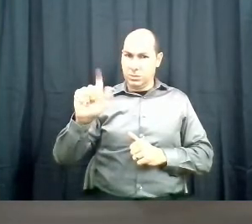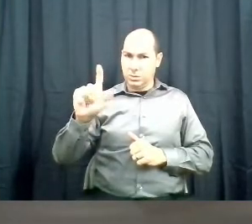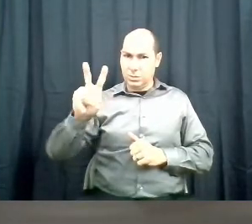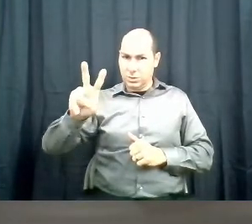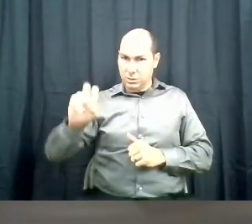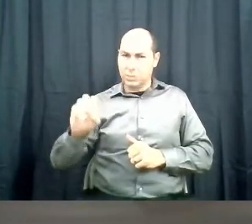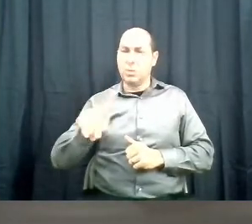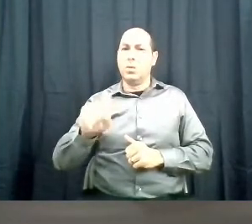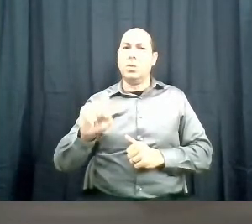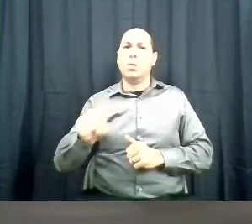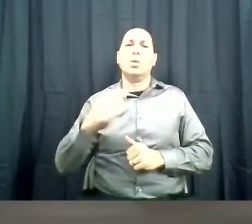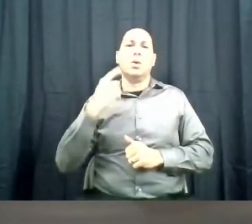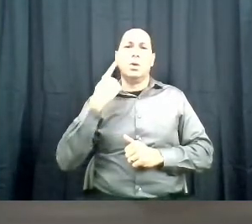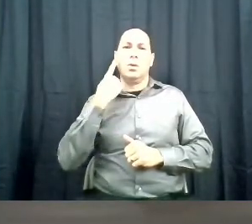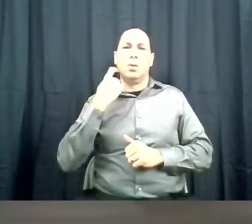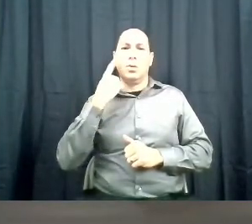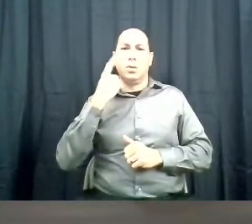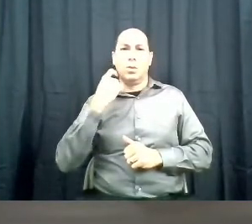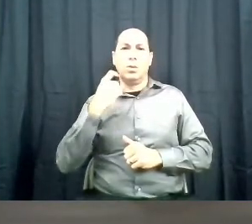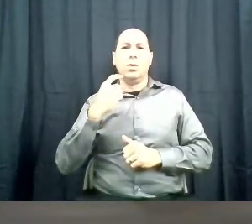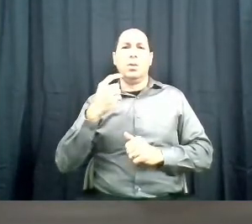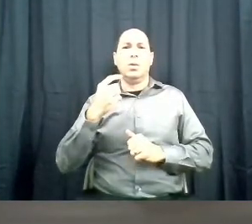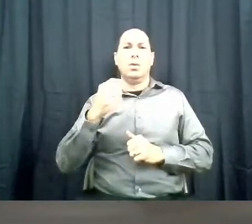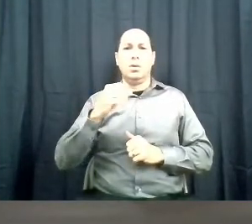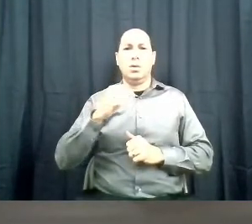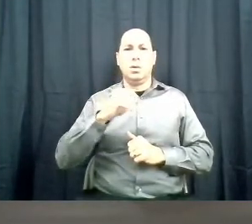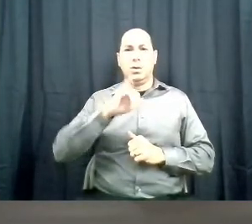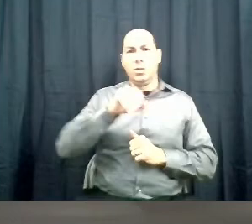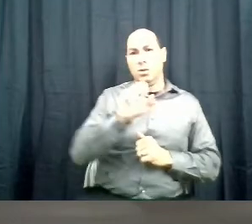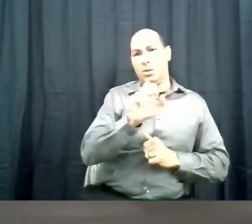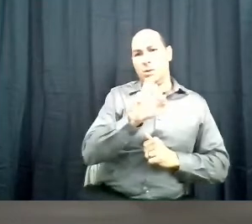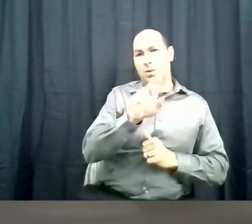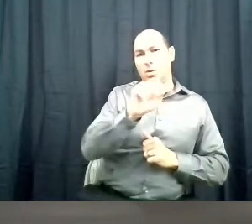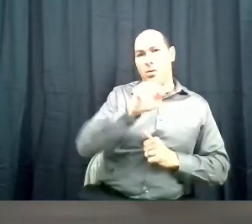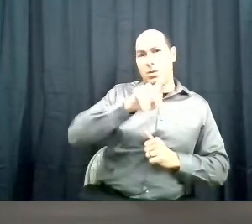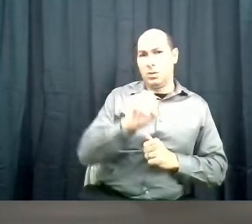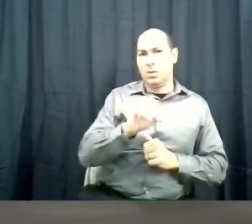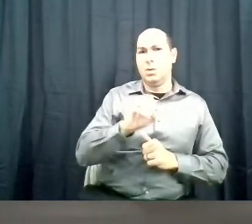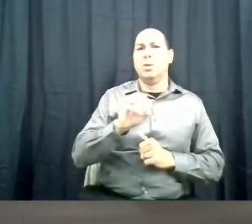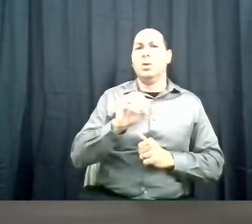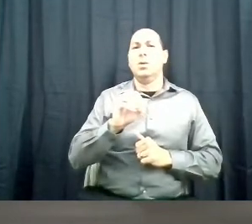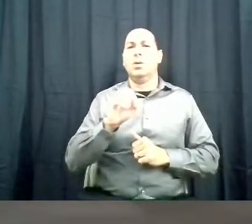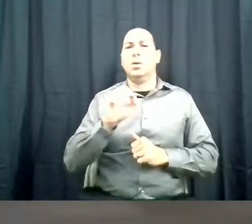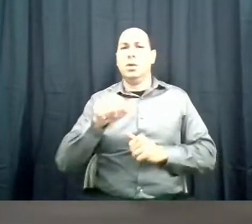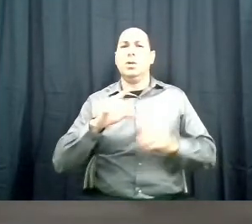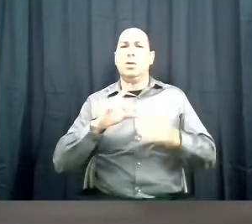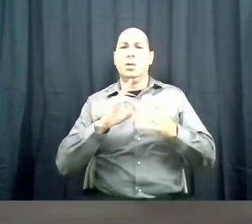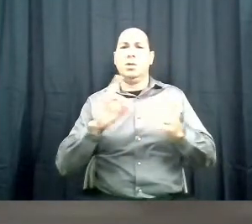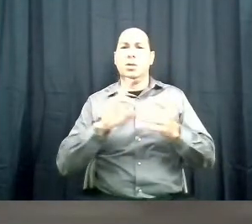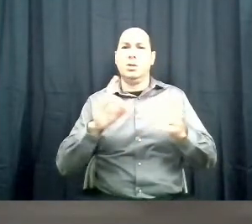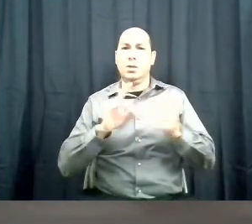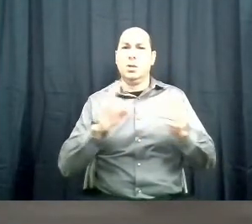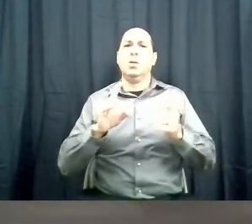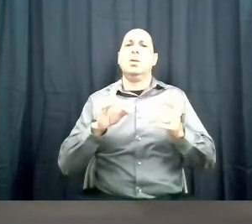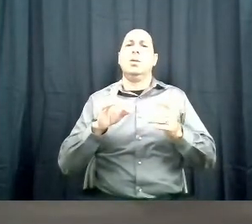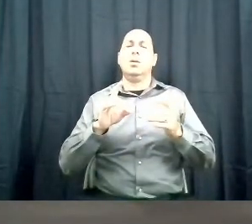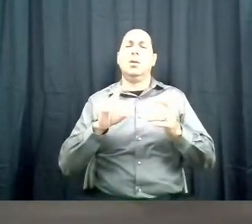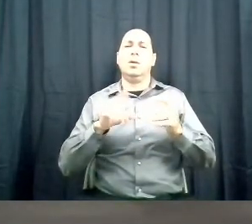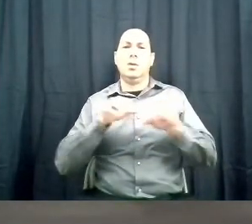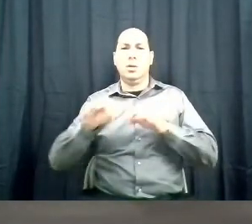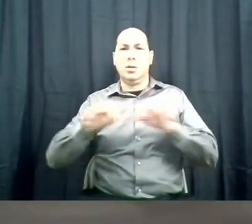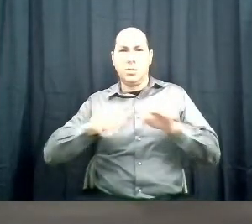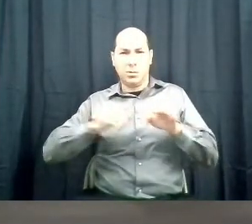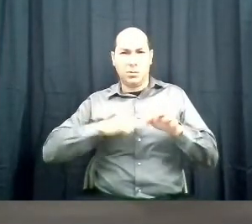recently, Mr. Esco made some expressions regarding the usage of Pritco buildings. Could you please expand on these comments? Will the board promote the use and sale